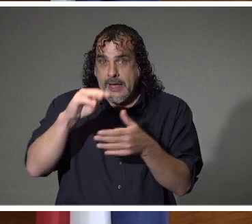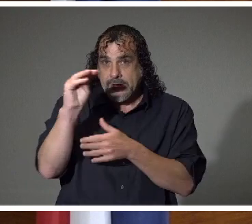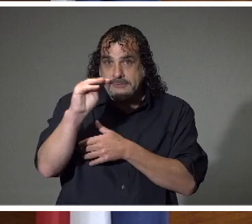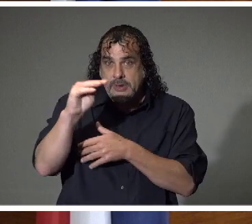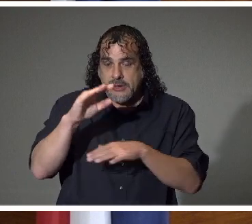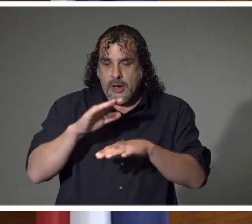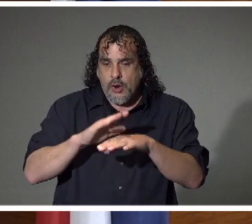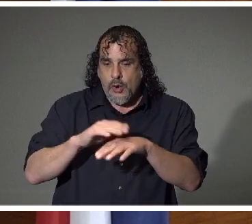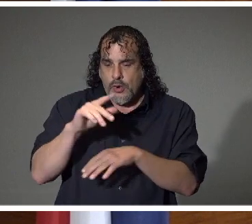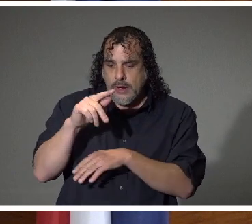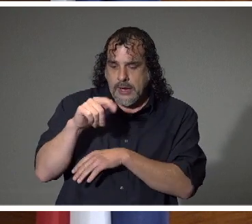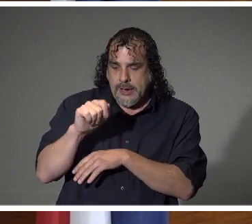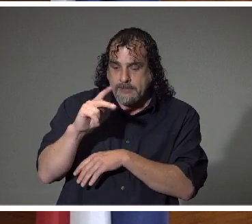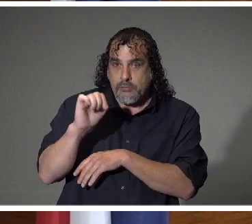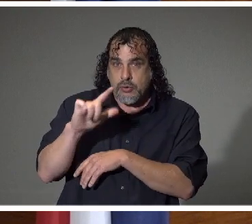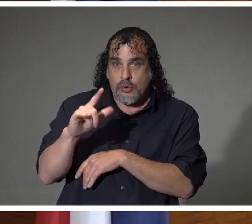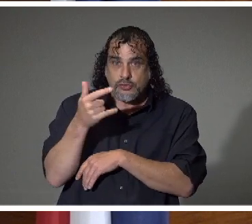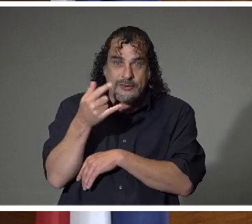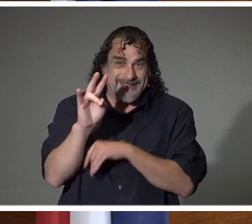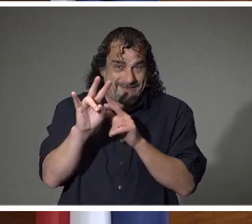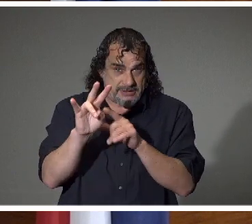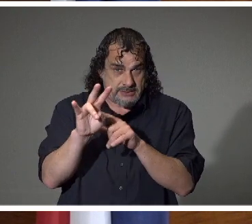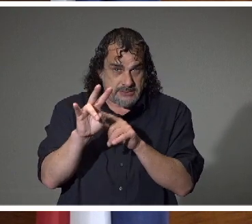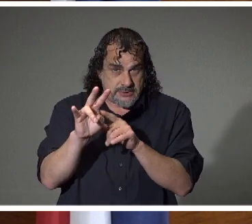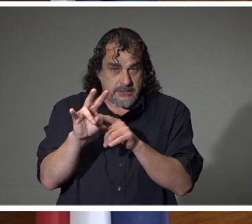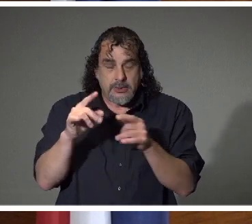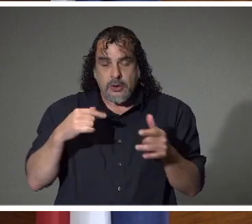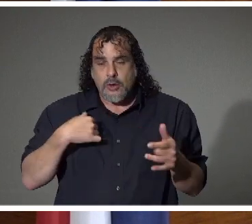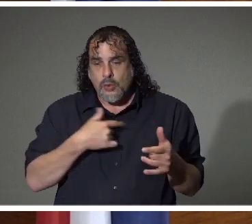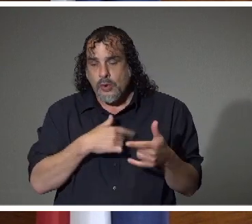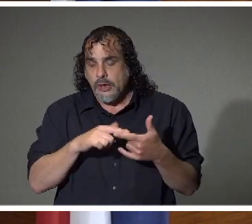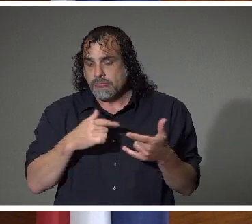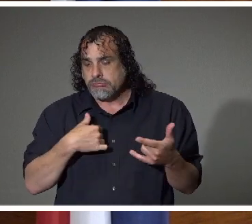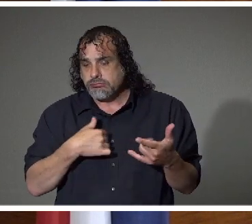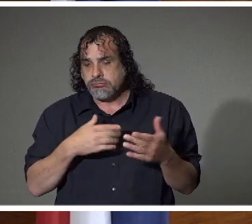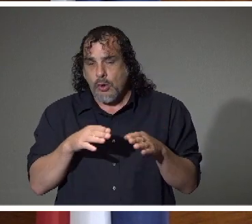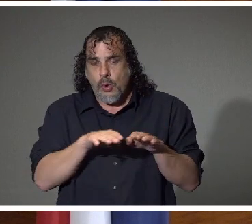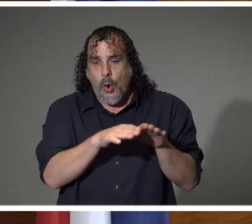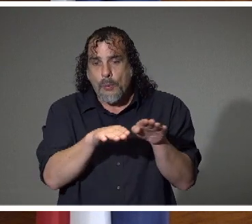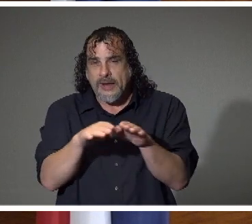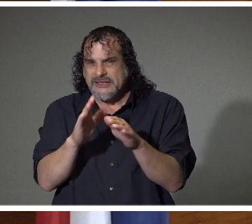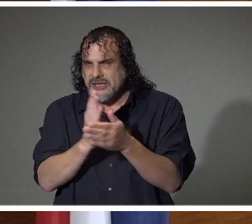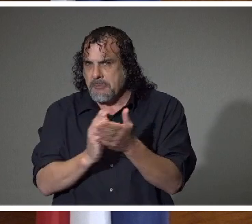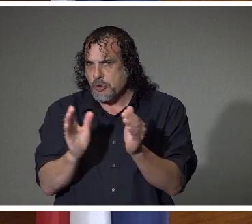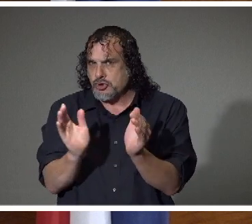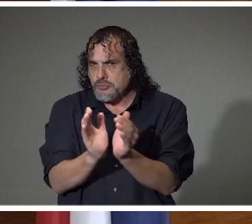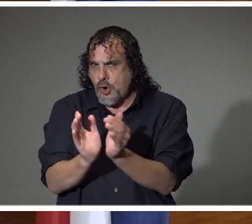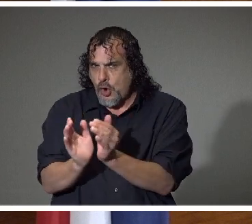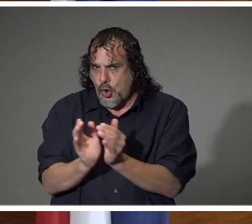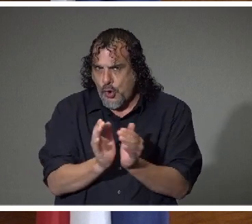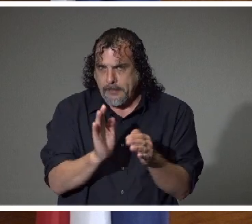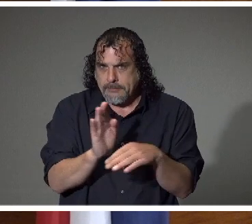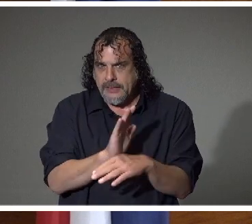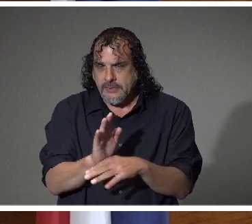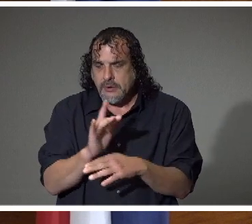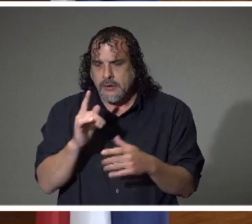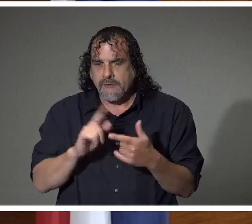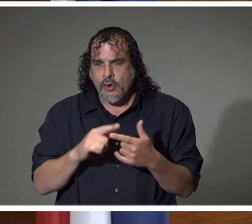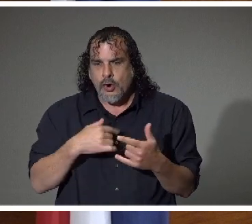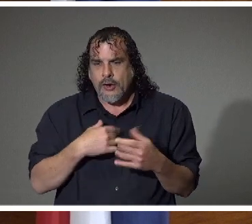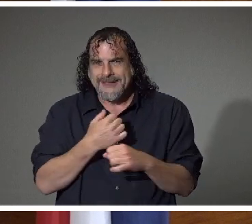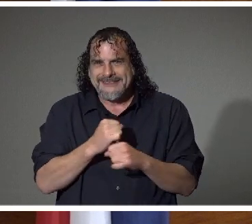the 27th. We were able to reopen some small businesses for safe